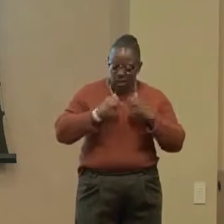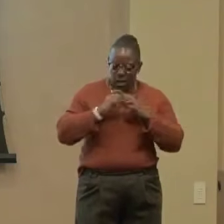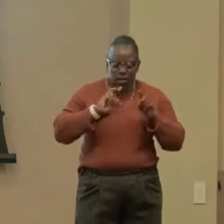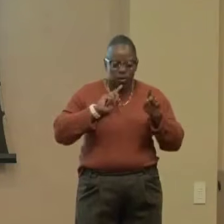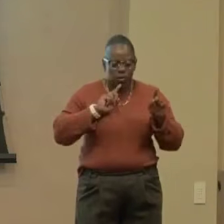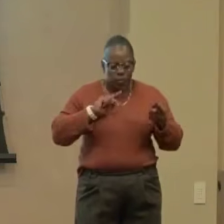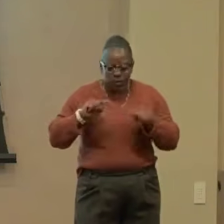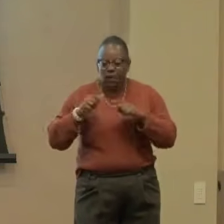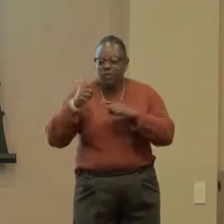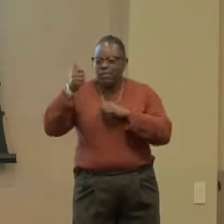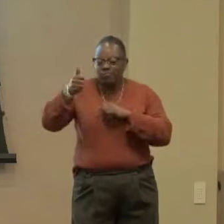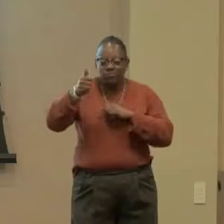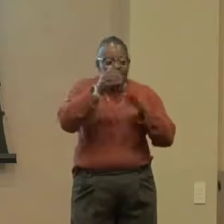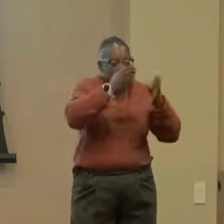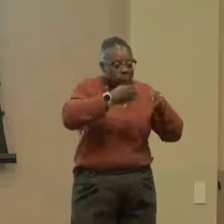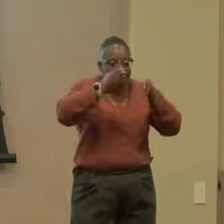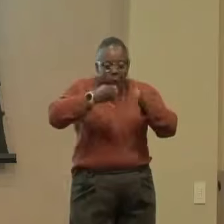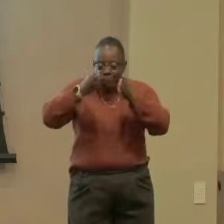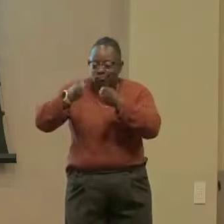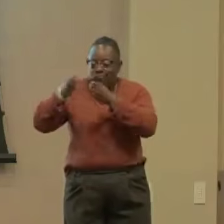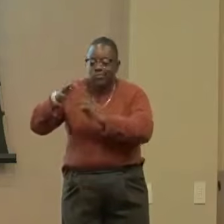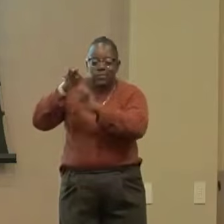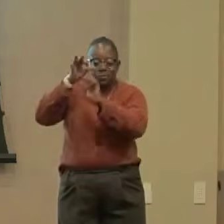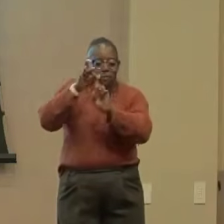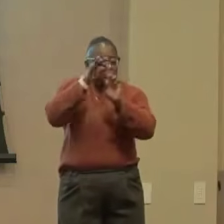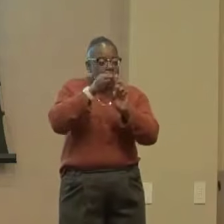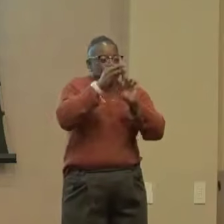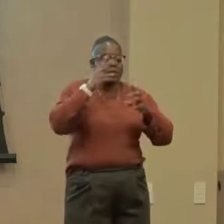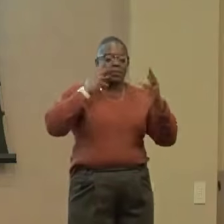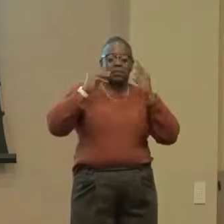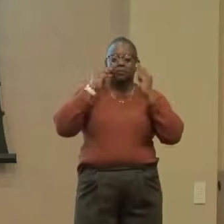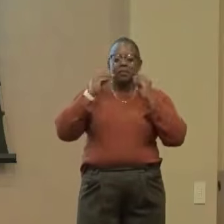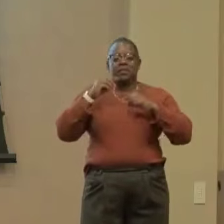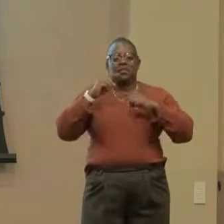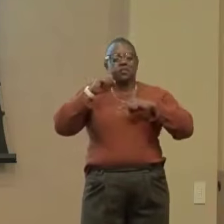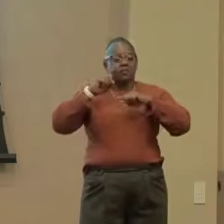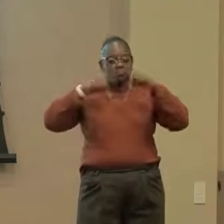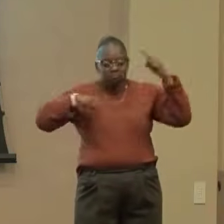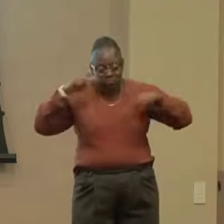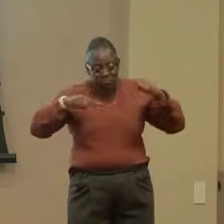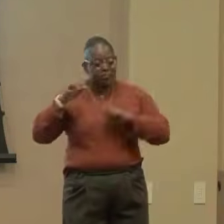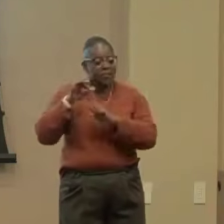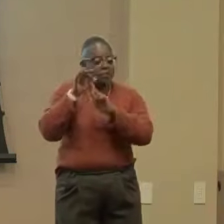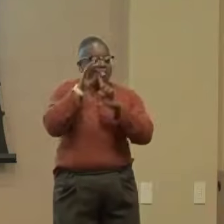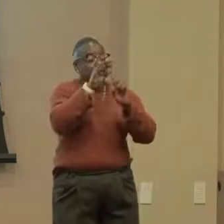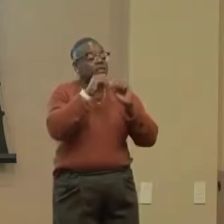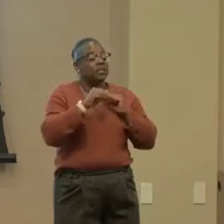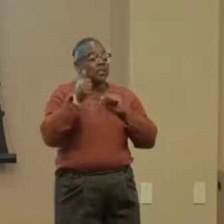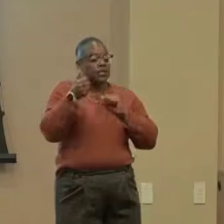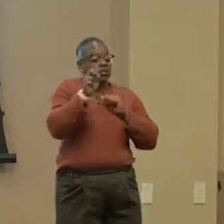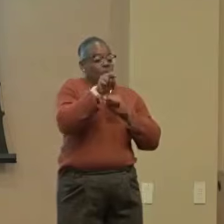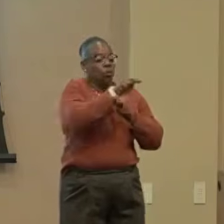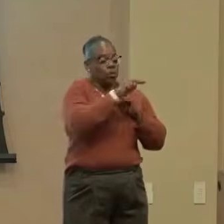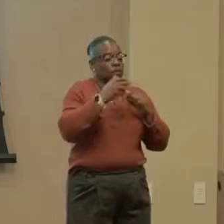each person is so individual, right, and unique. Their experience is unique in that way. She felt it's also important to